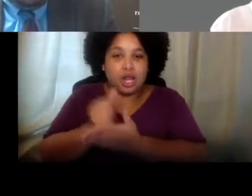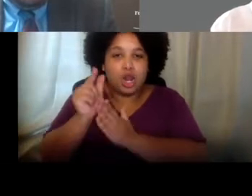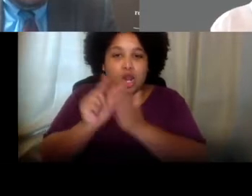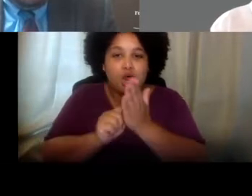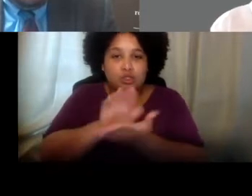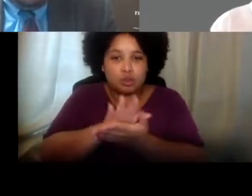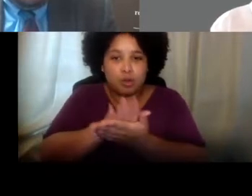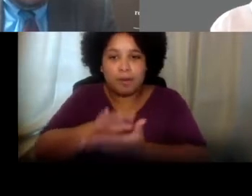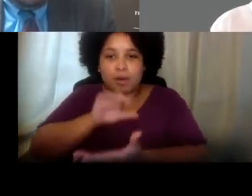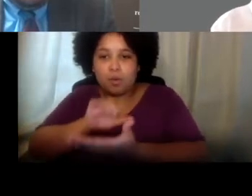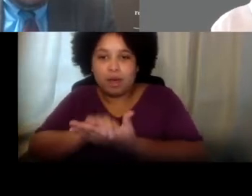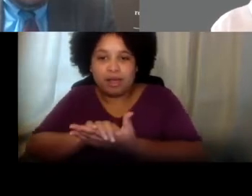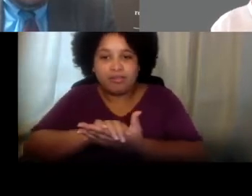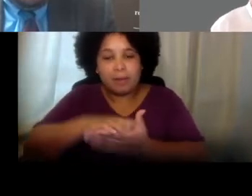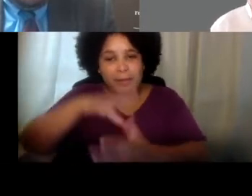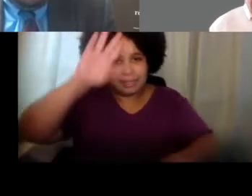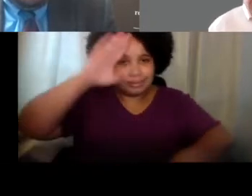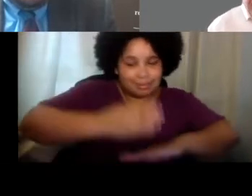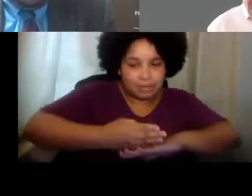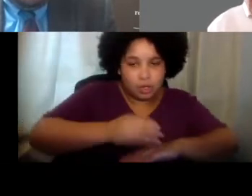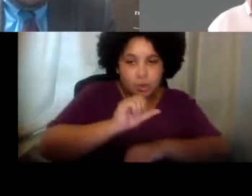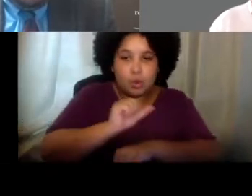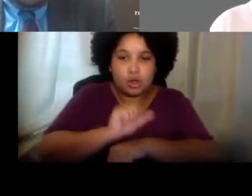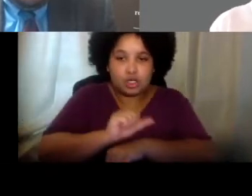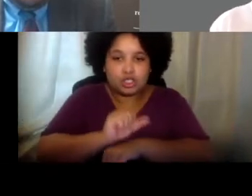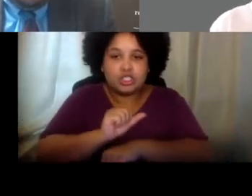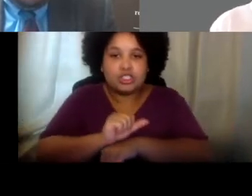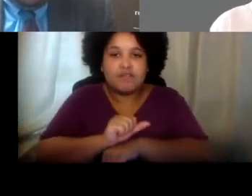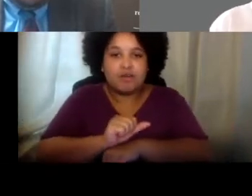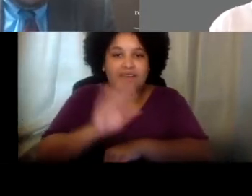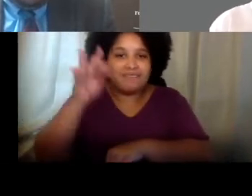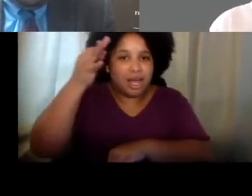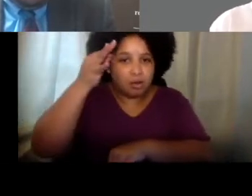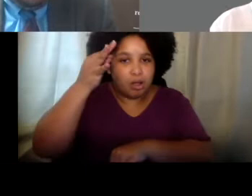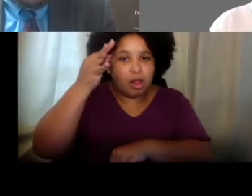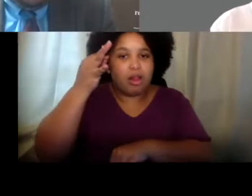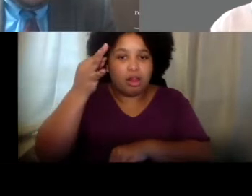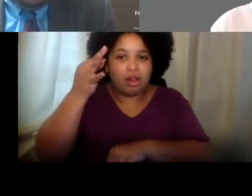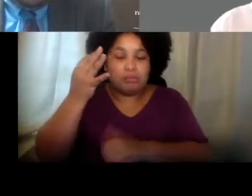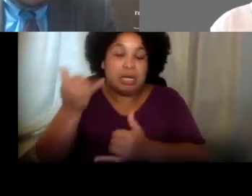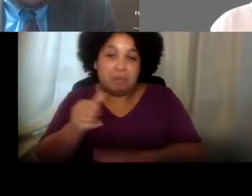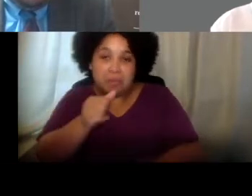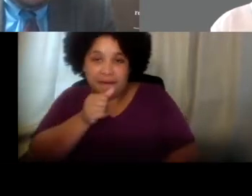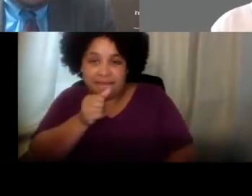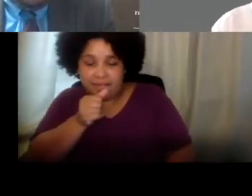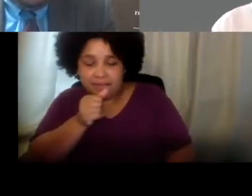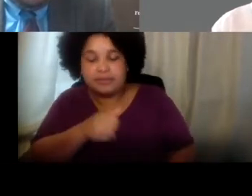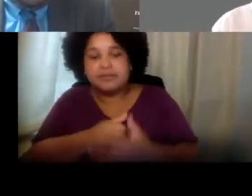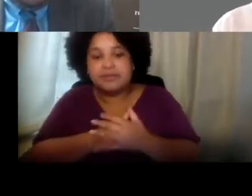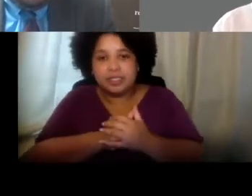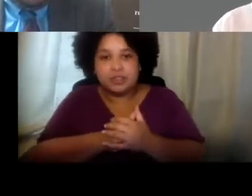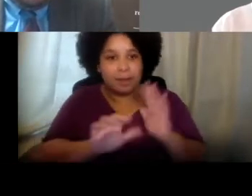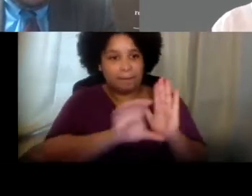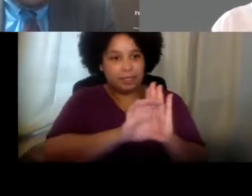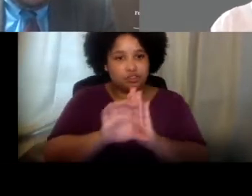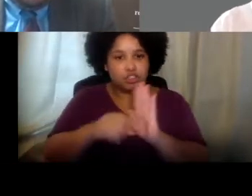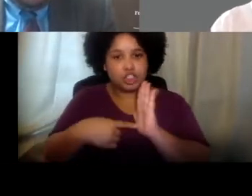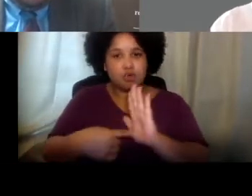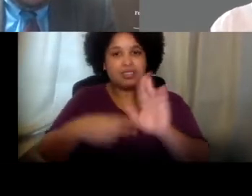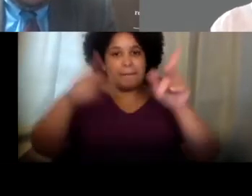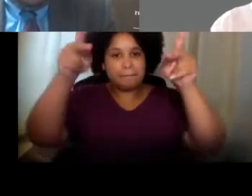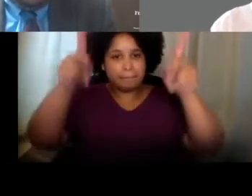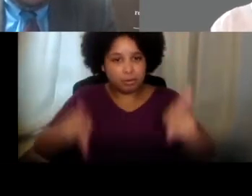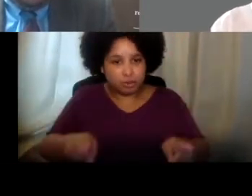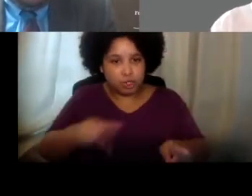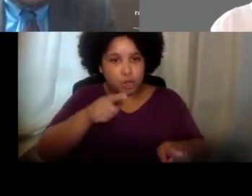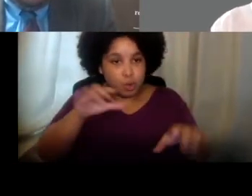works for the federal government and now in private. And so the picture depicts a person that